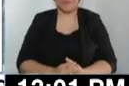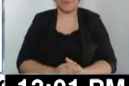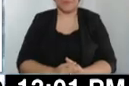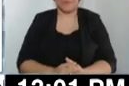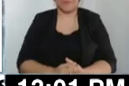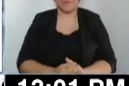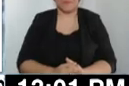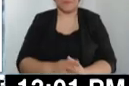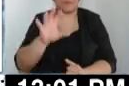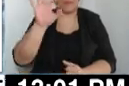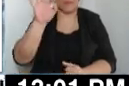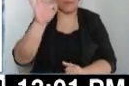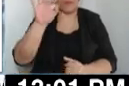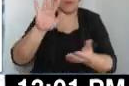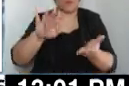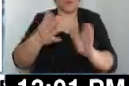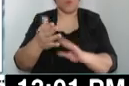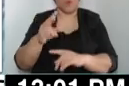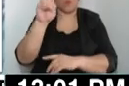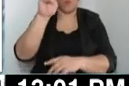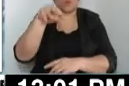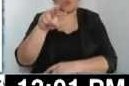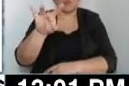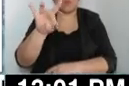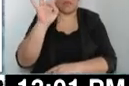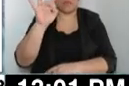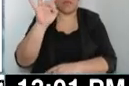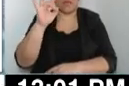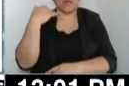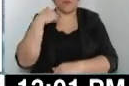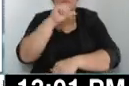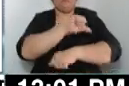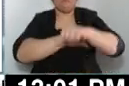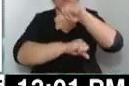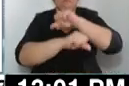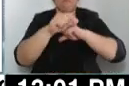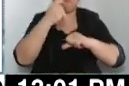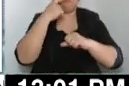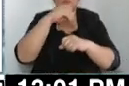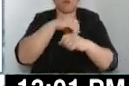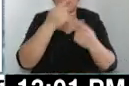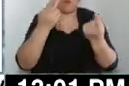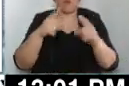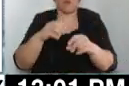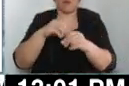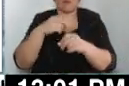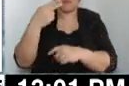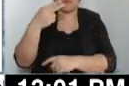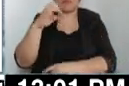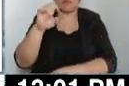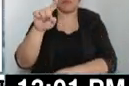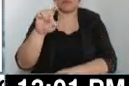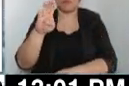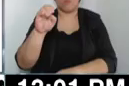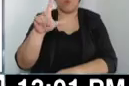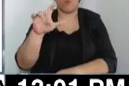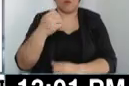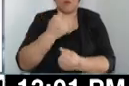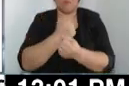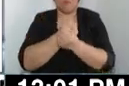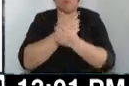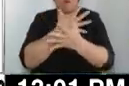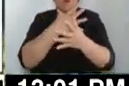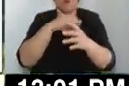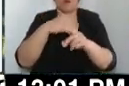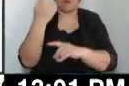9 dead, 2,800 wounded, as thousands of pagers used by Hezbollah exploded across Lebanon on